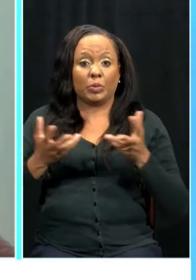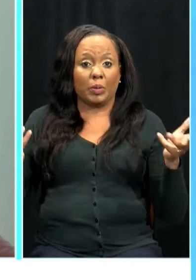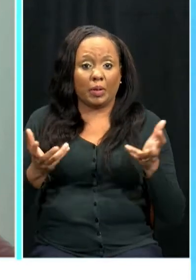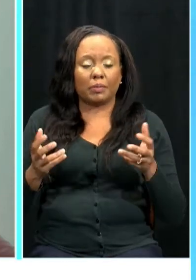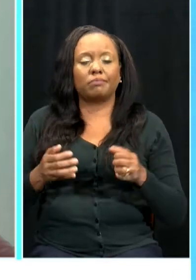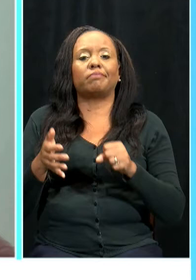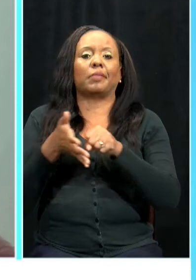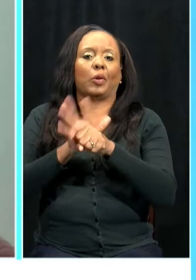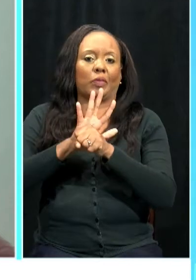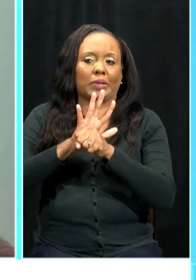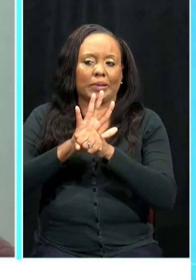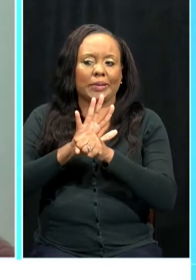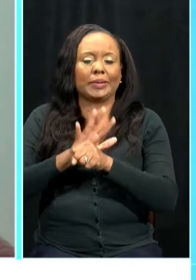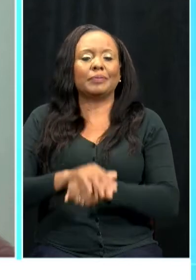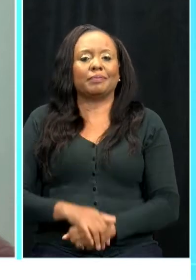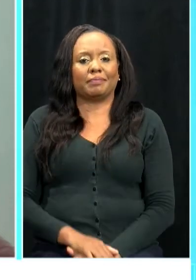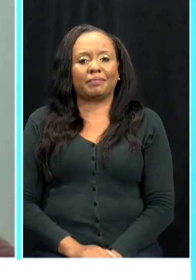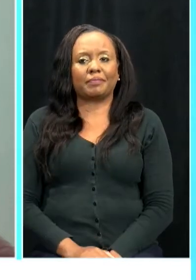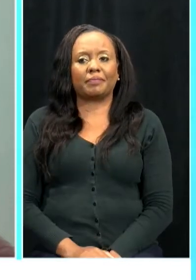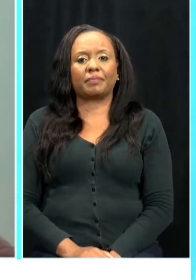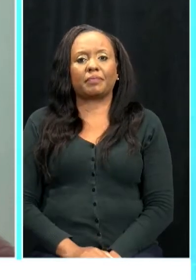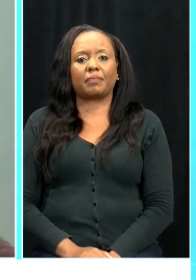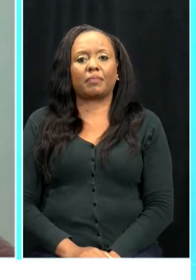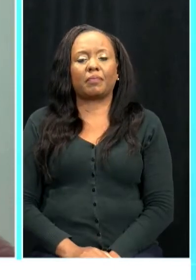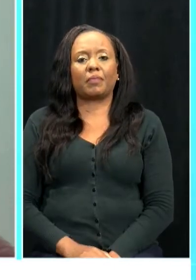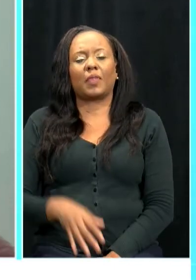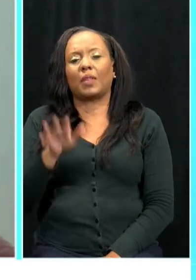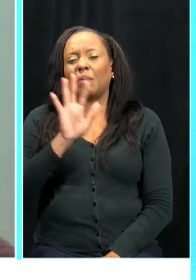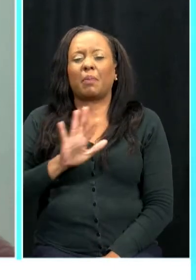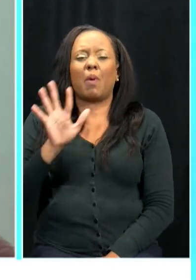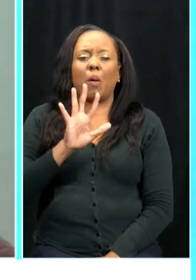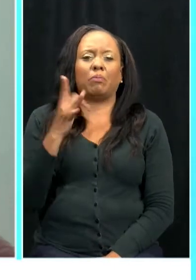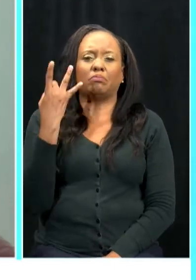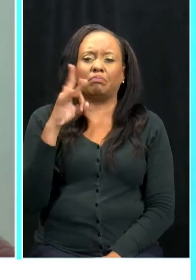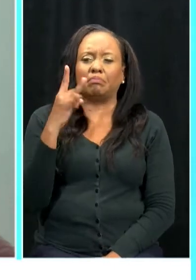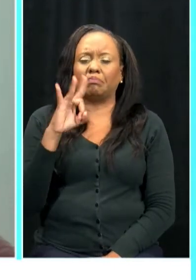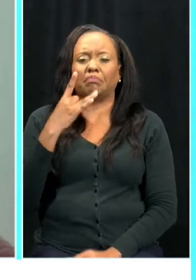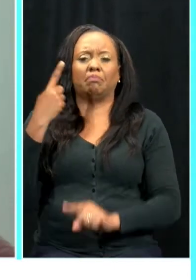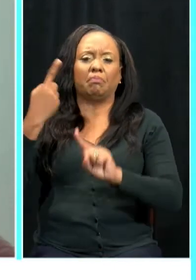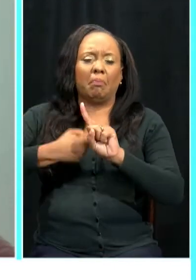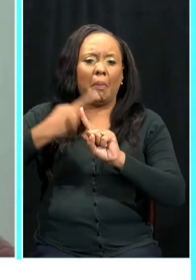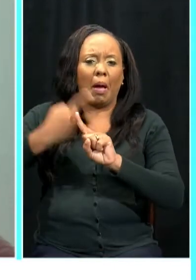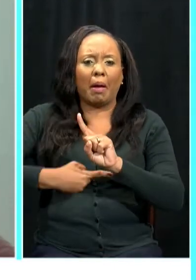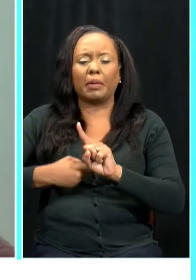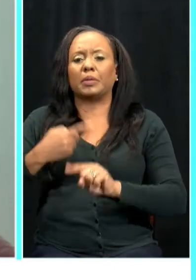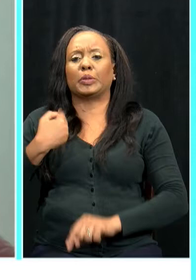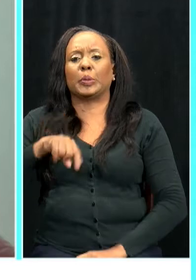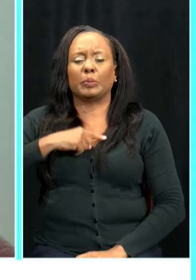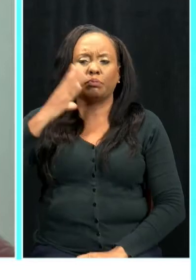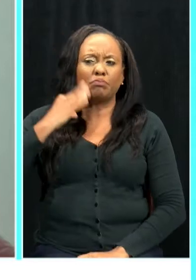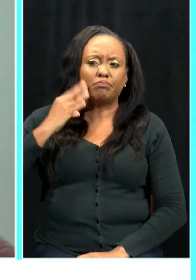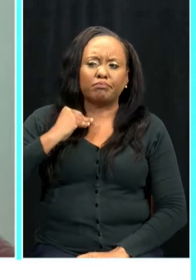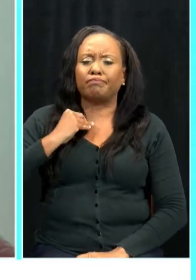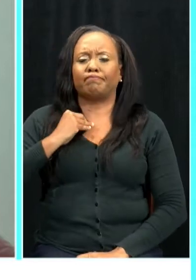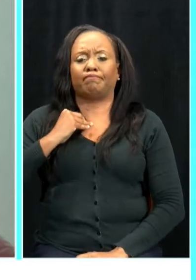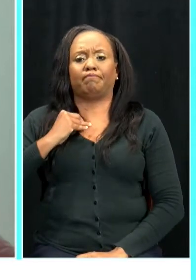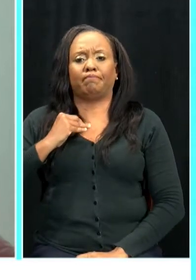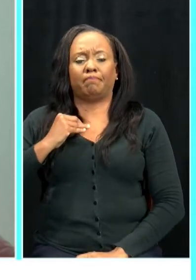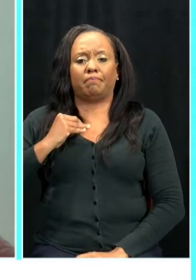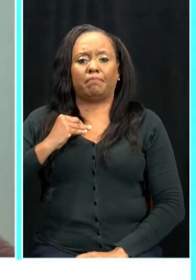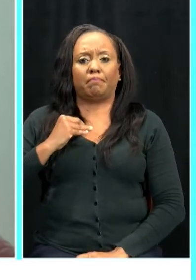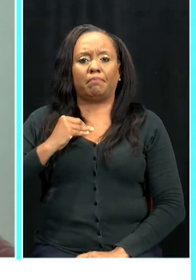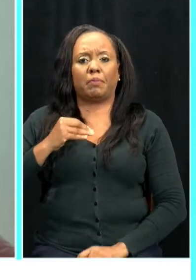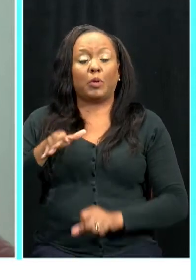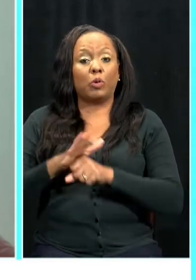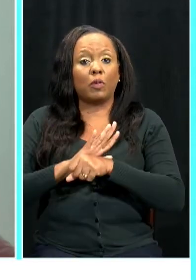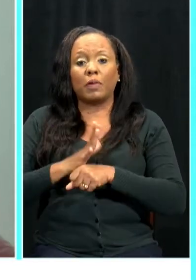And we've had about 18 months now to scrutinize how countries have done in